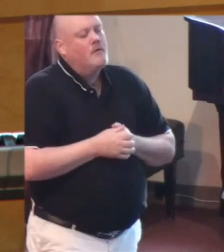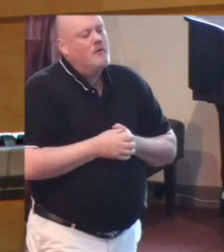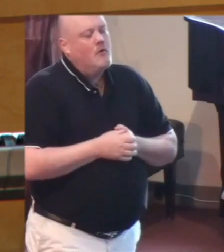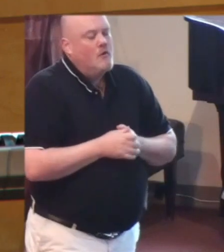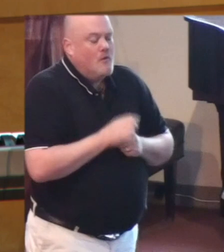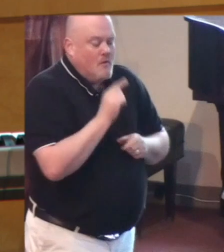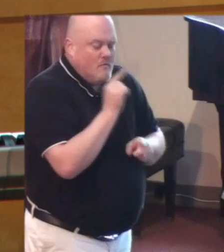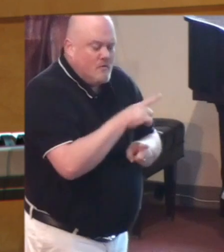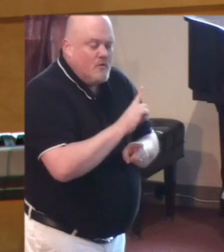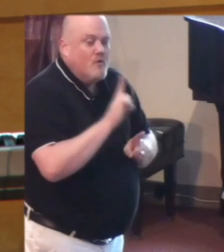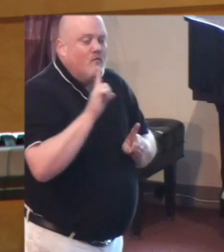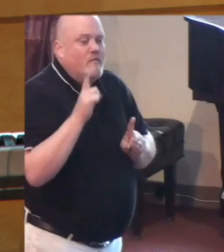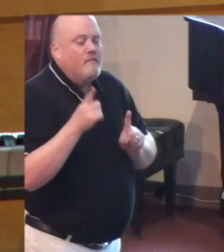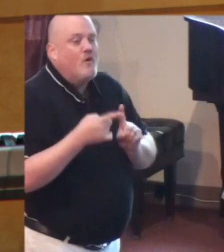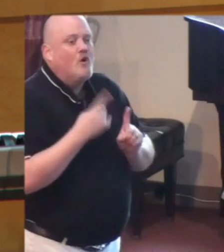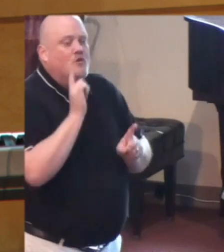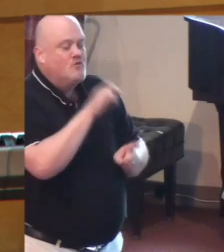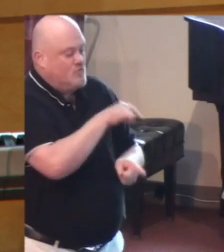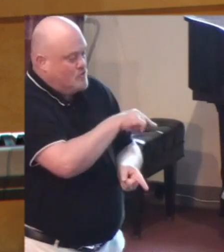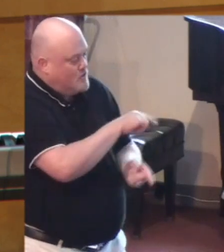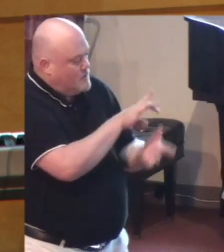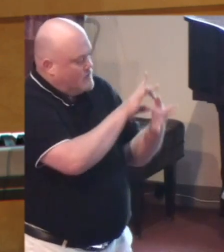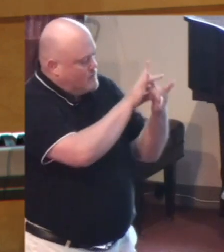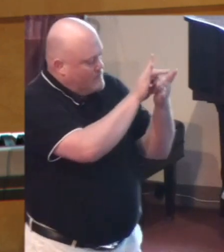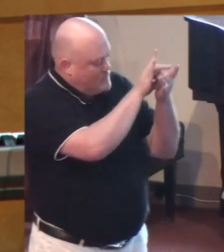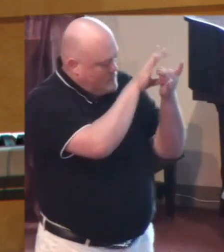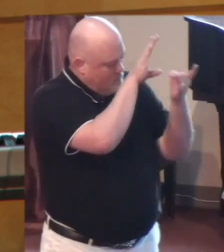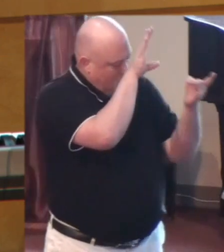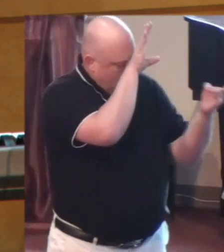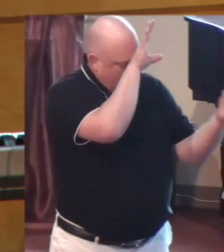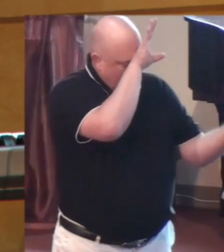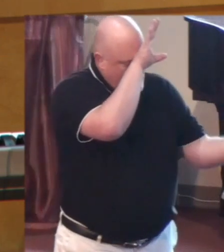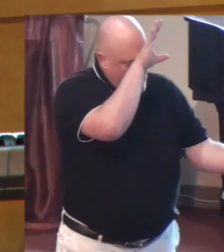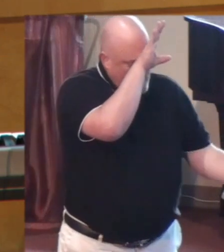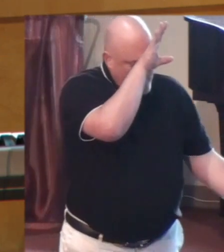First she'll have to let go